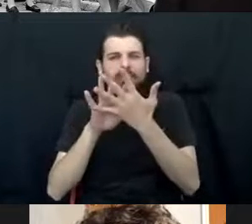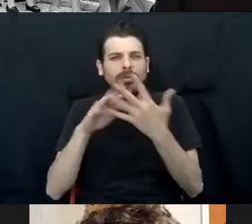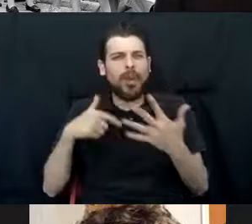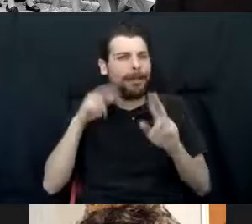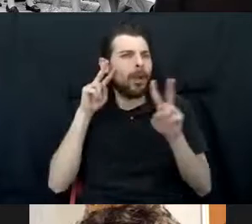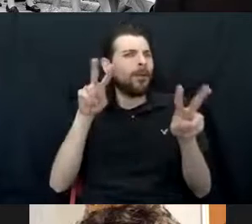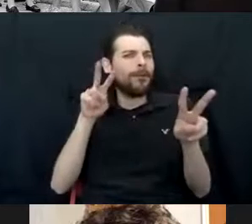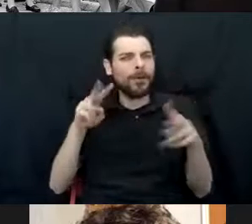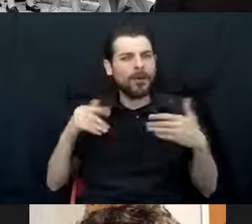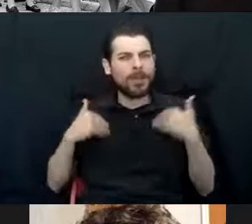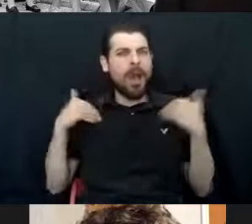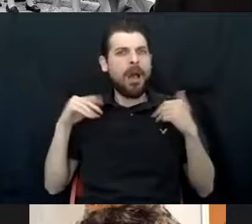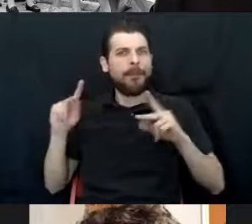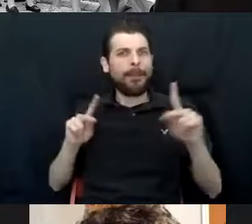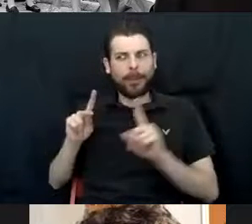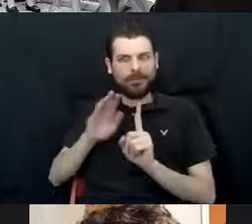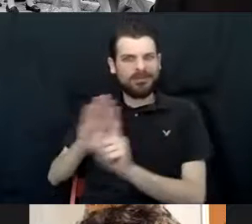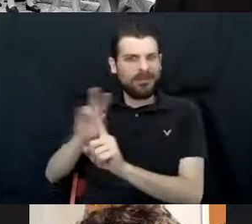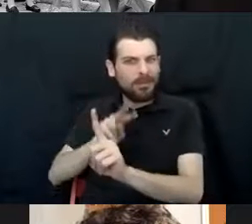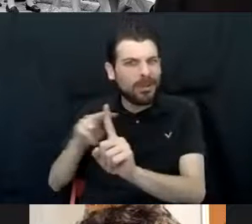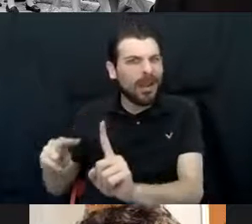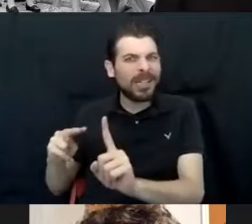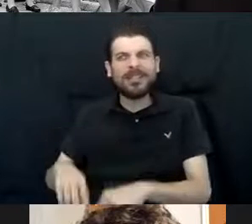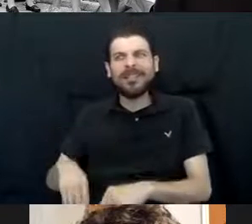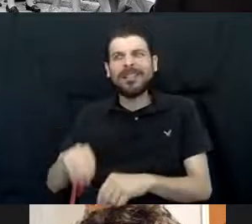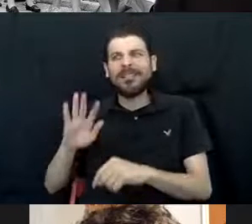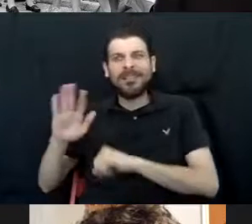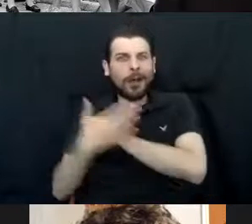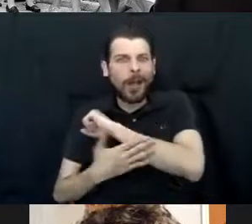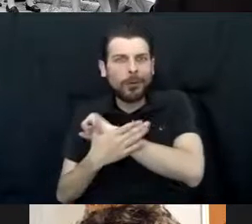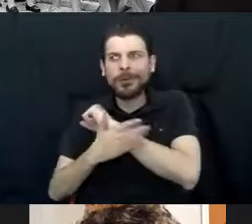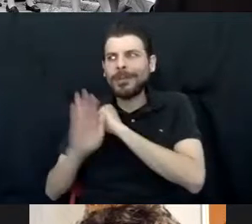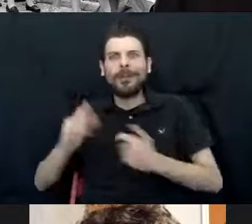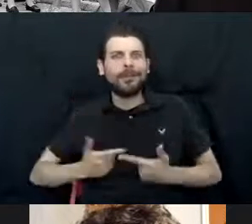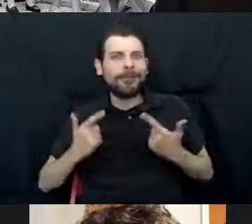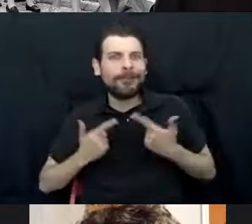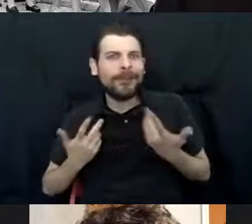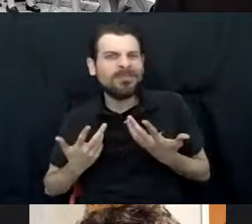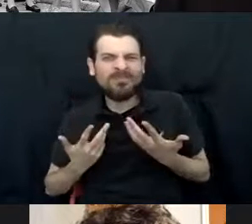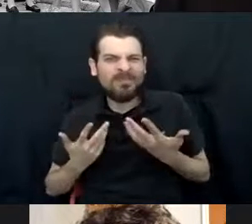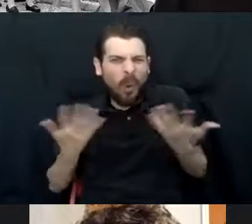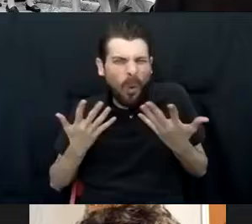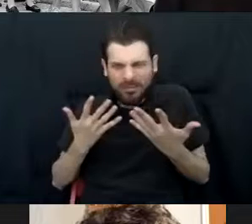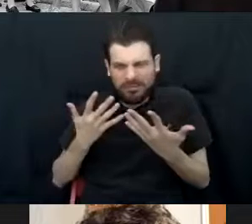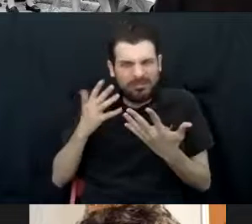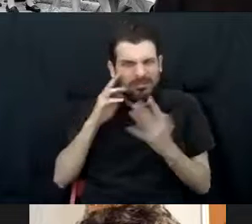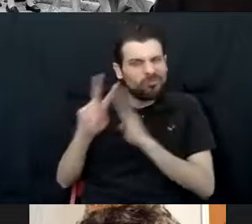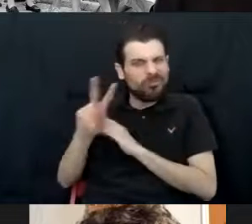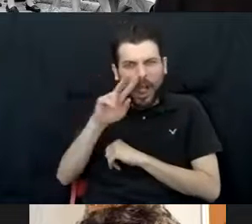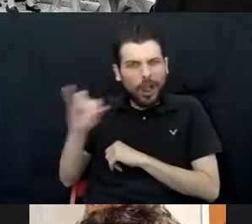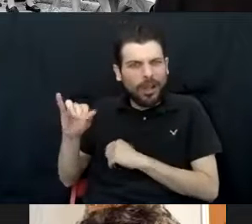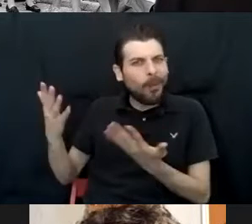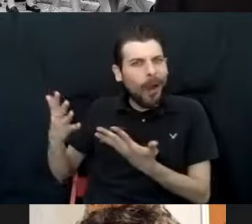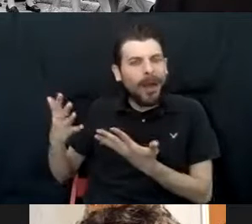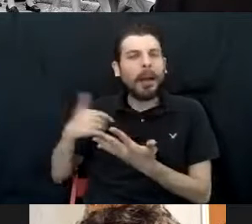about our world, our country, their lives, what they want it to look like. Yes. So